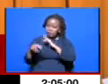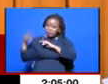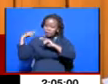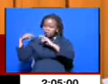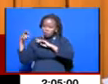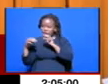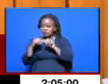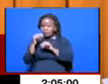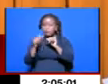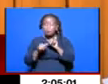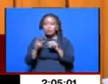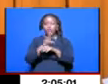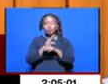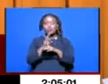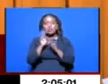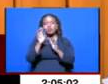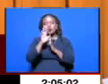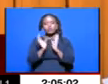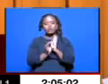on constitutional amendment.